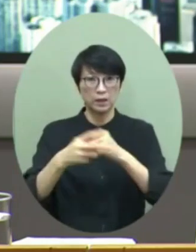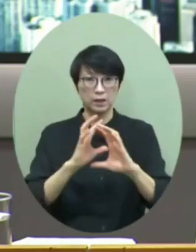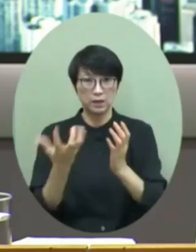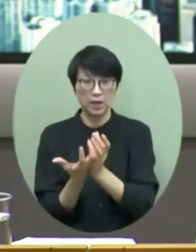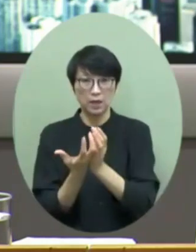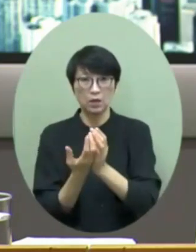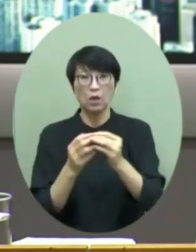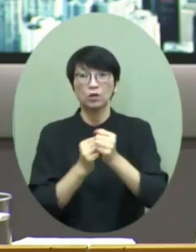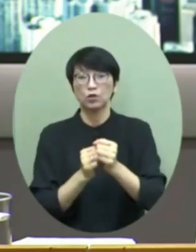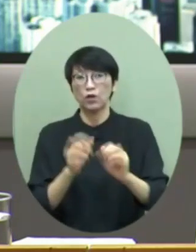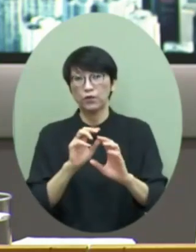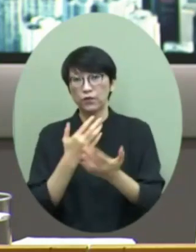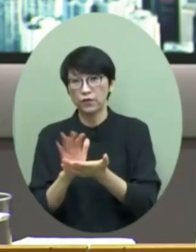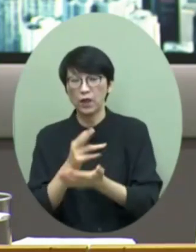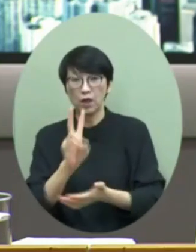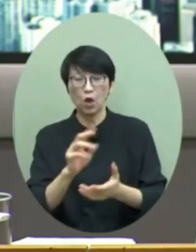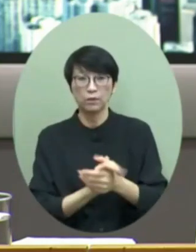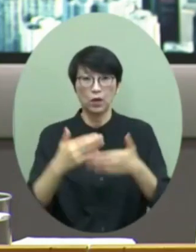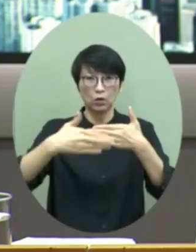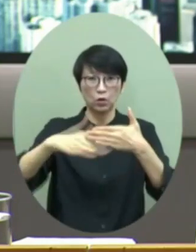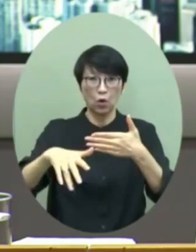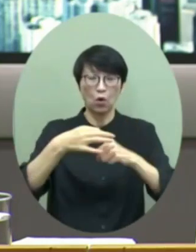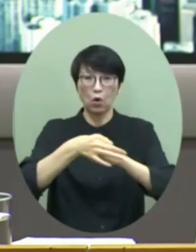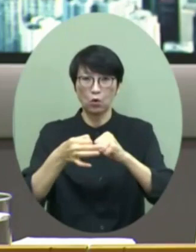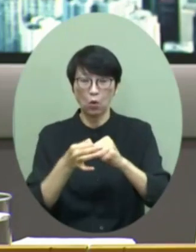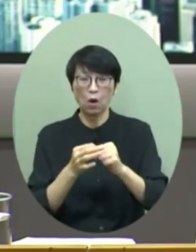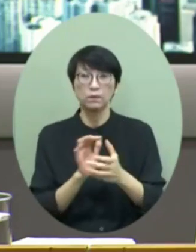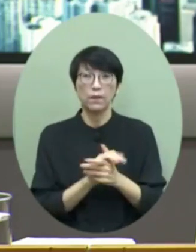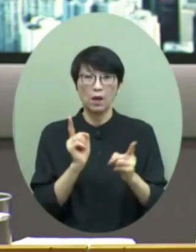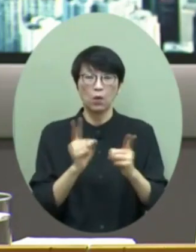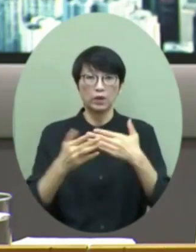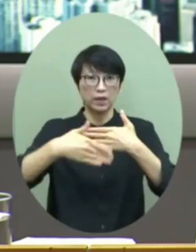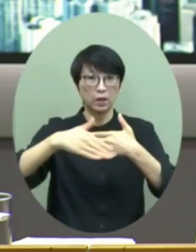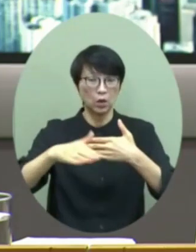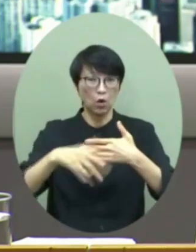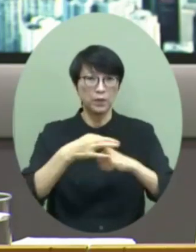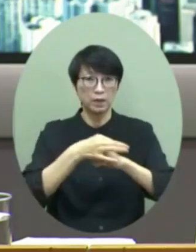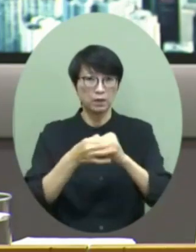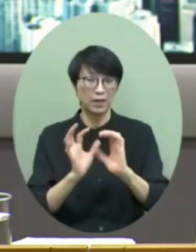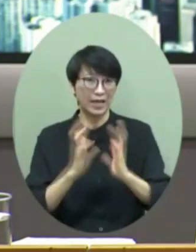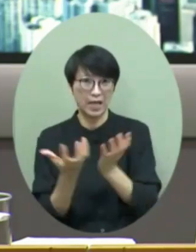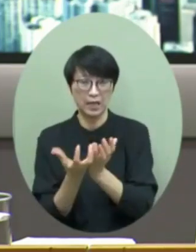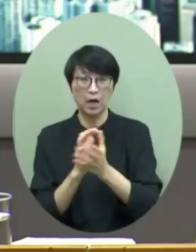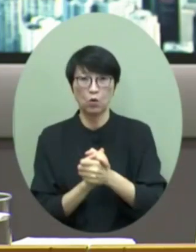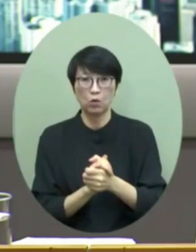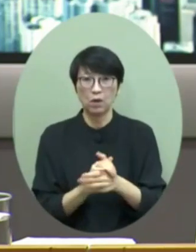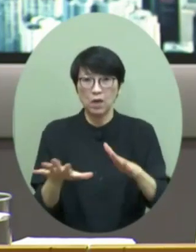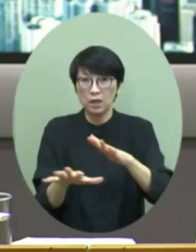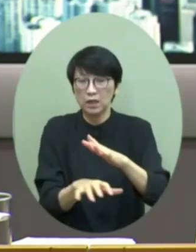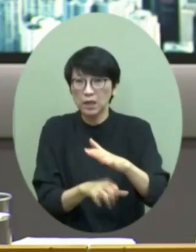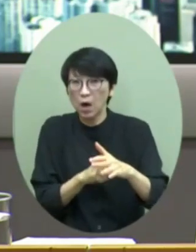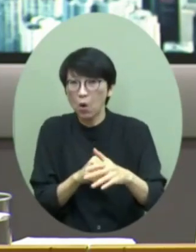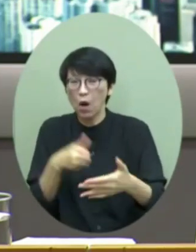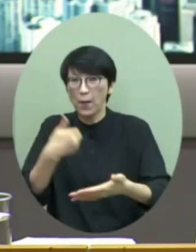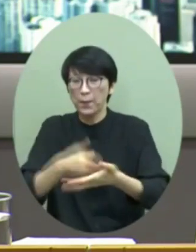contains two major categories, and for the second, there are also two more limbs. First, a person who steals,